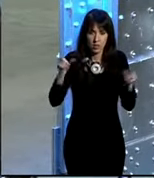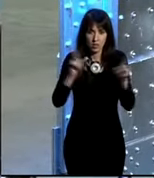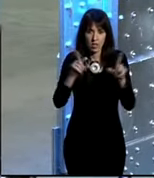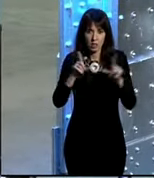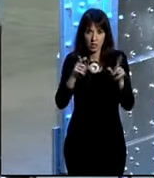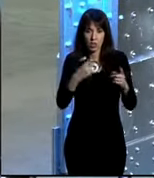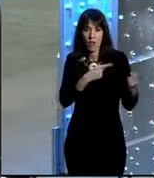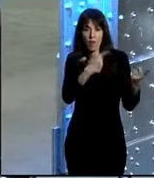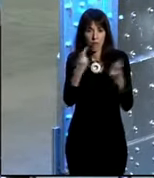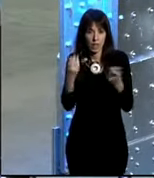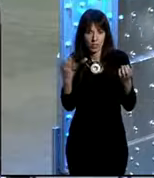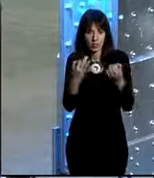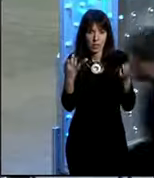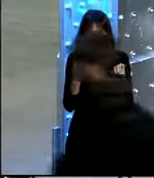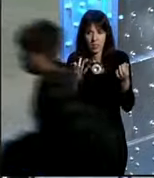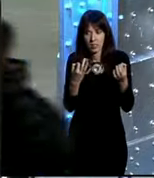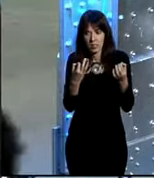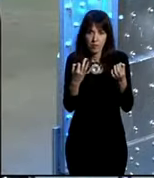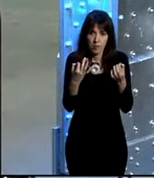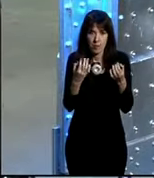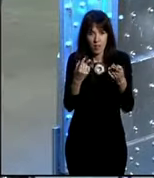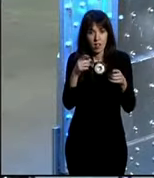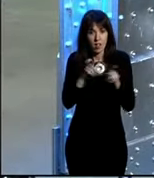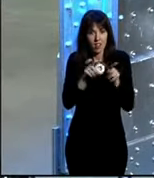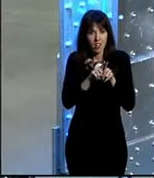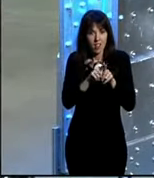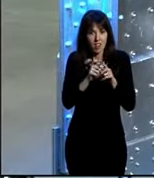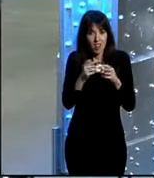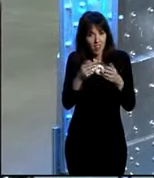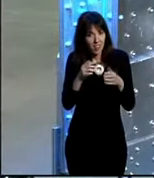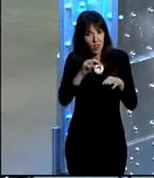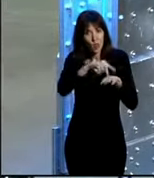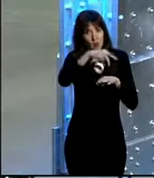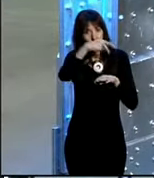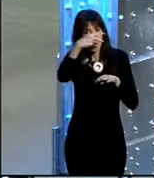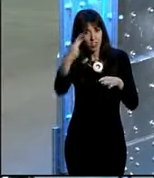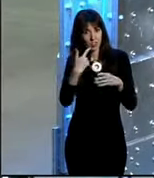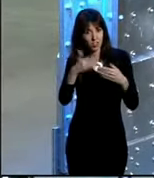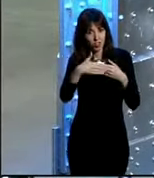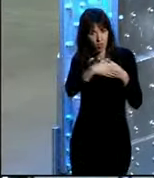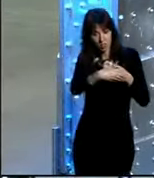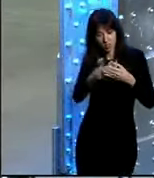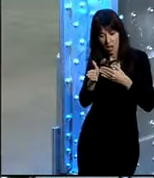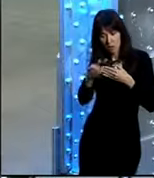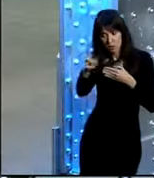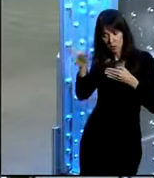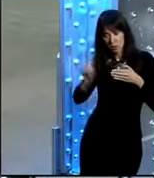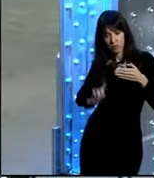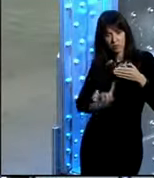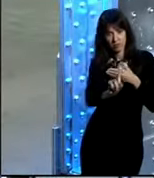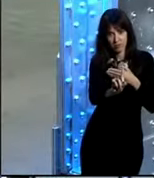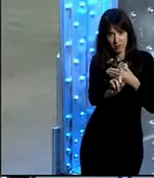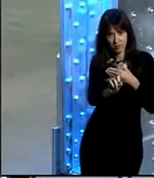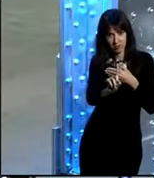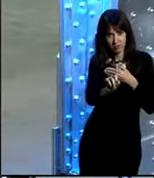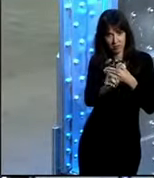for many producers, the missing thing was Like on The Matrix, do you remember The Matrix, the film? I